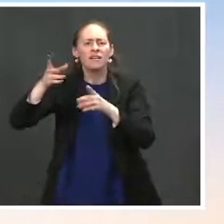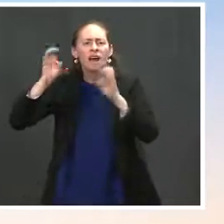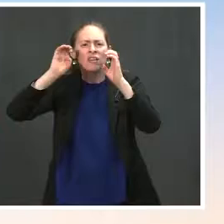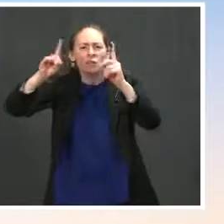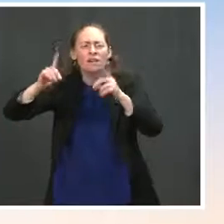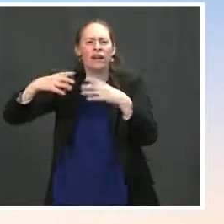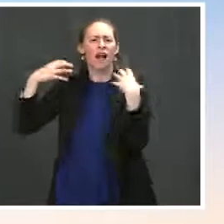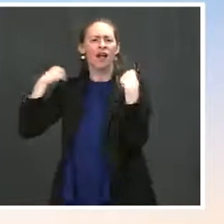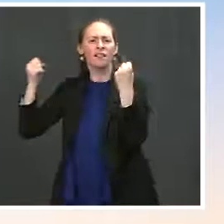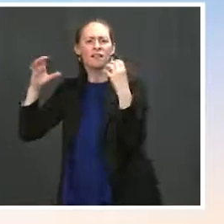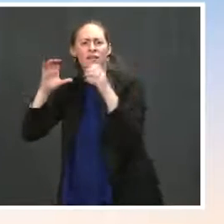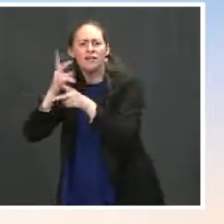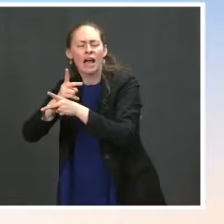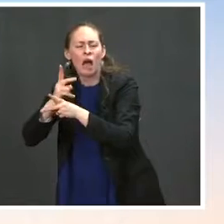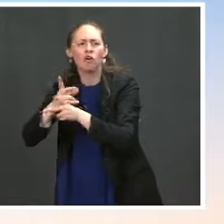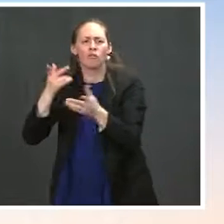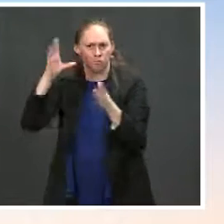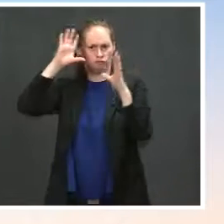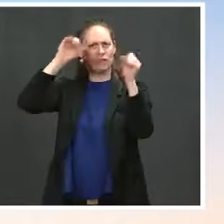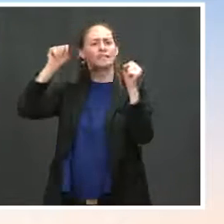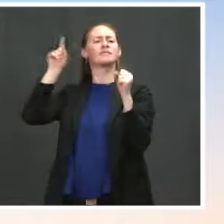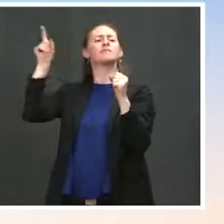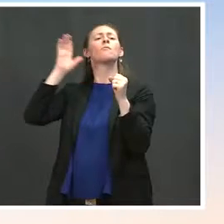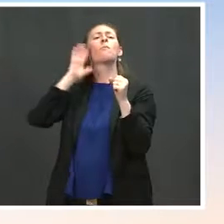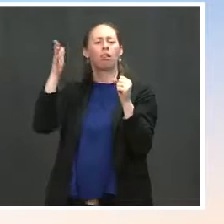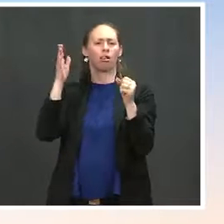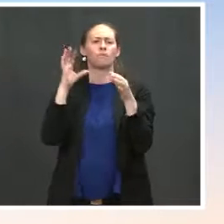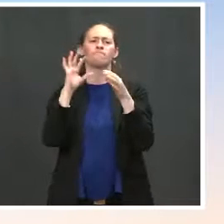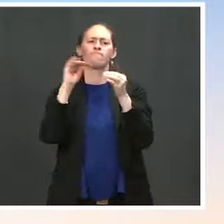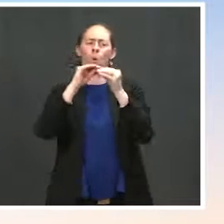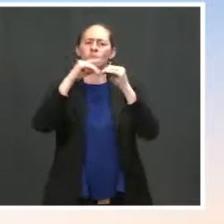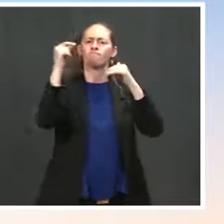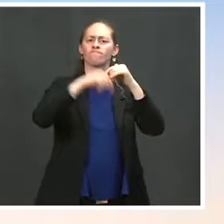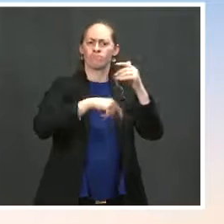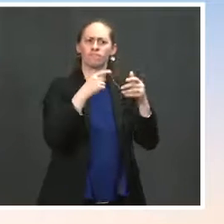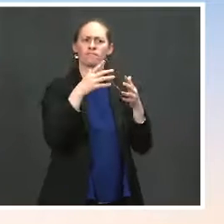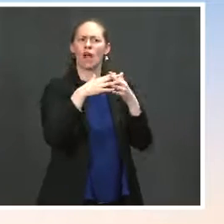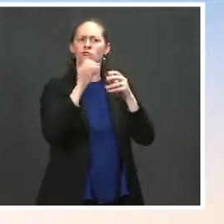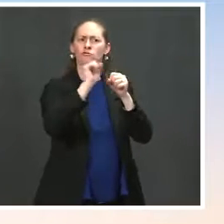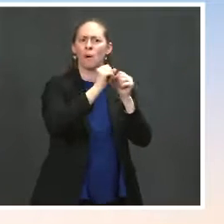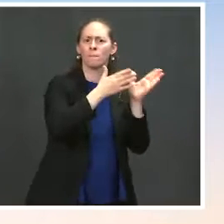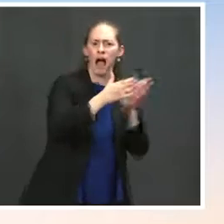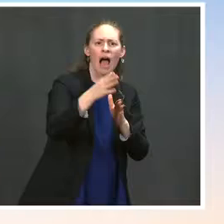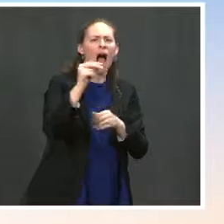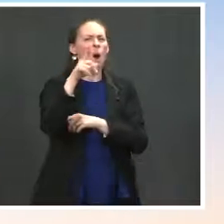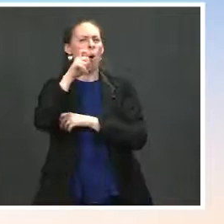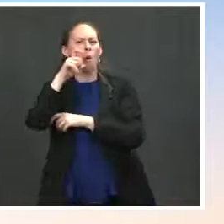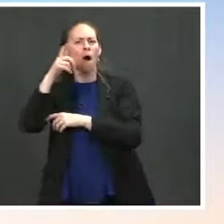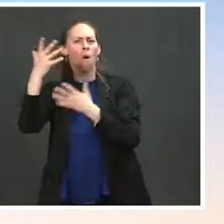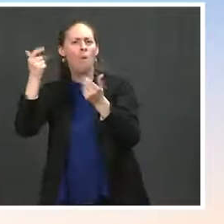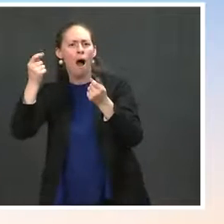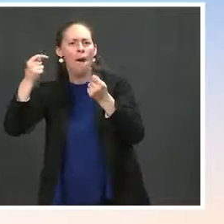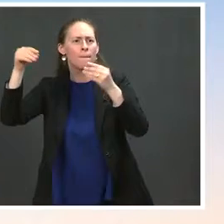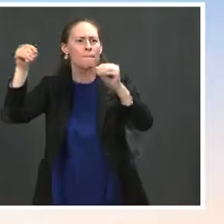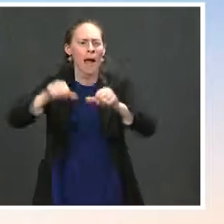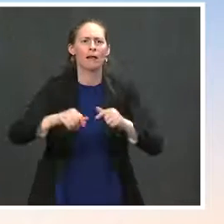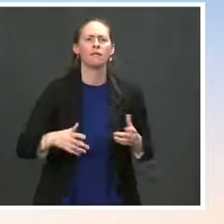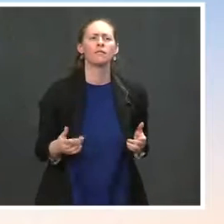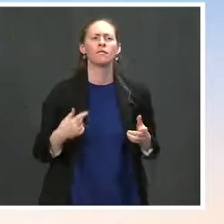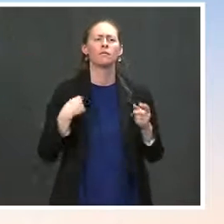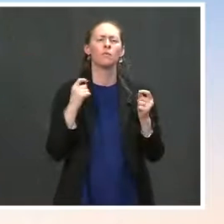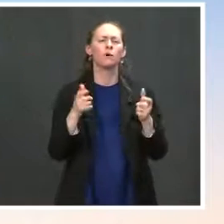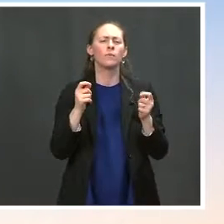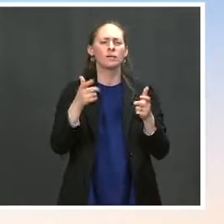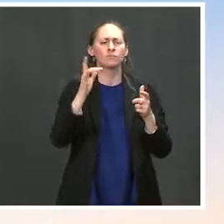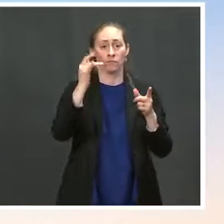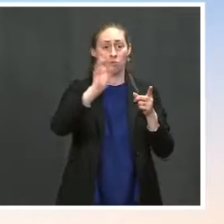he did with the American Jobs Plan, he will also propose a way to pay for it. And if I could just very quickly, some Republican lawmakers put